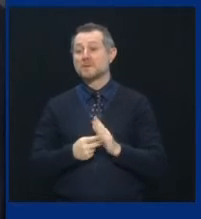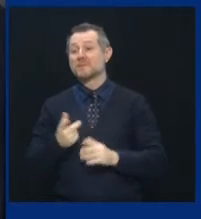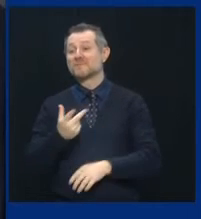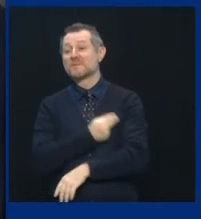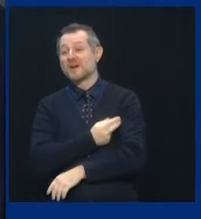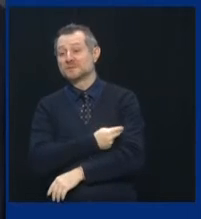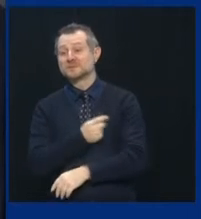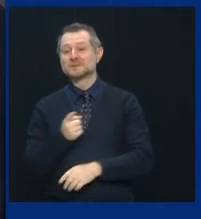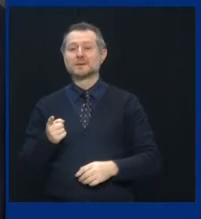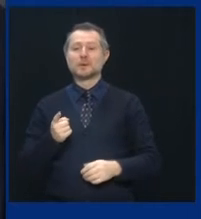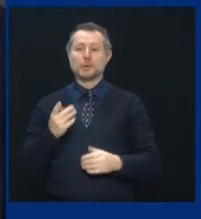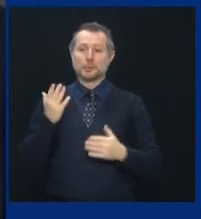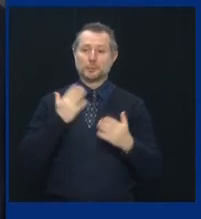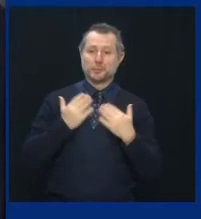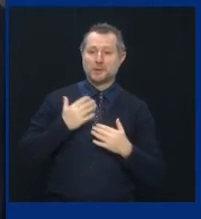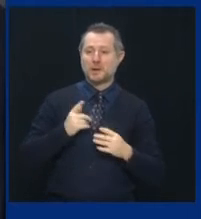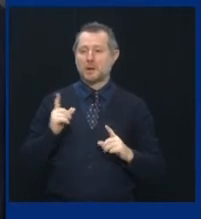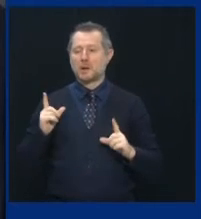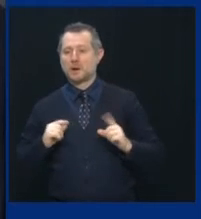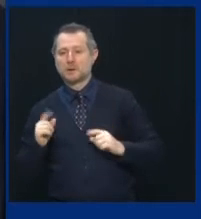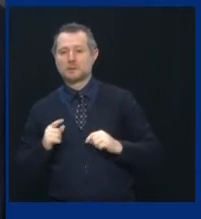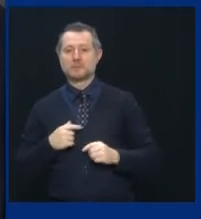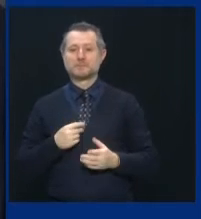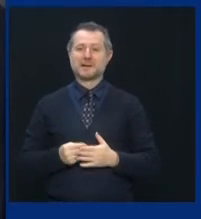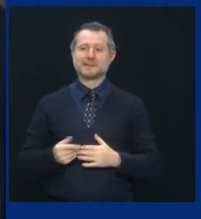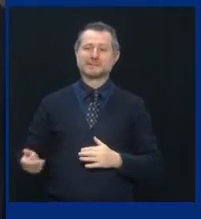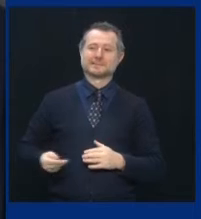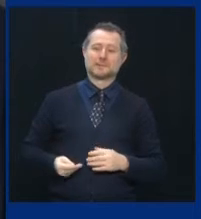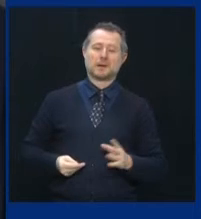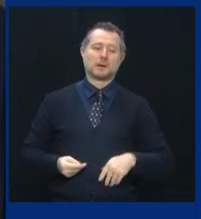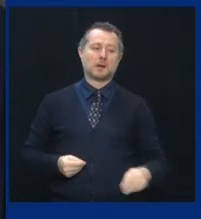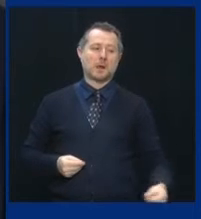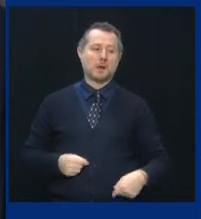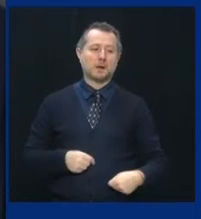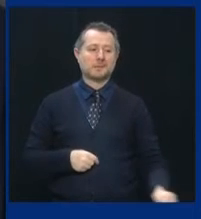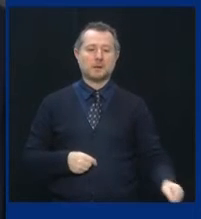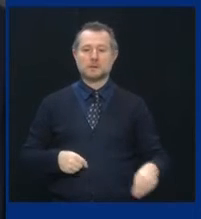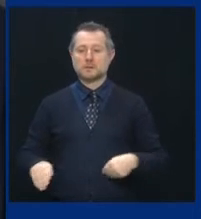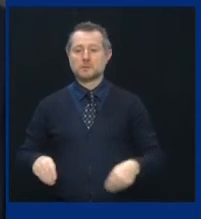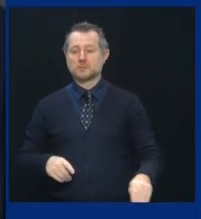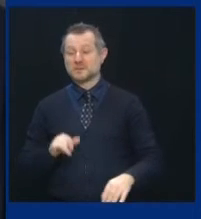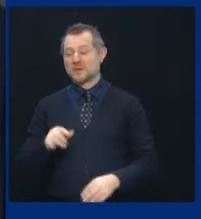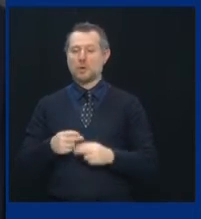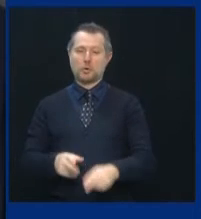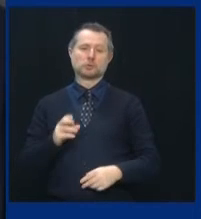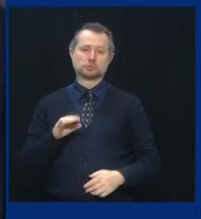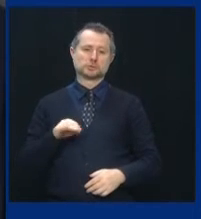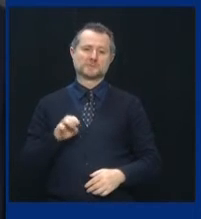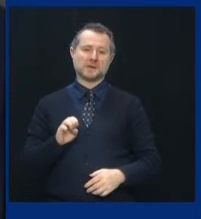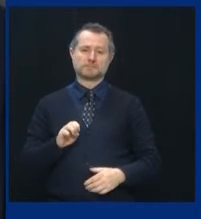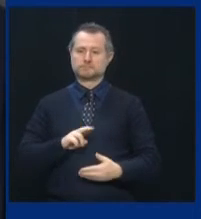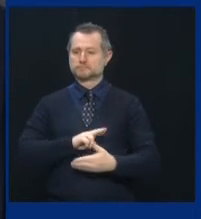vaccines because you could make money. I came to you and I said, look, I'm not